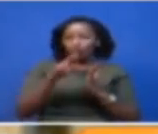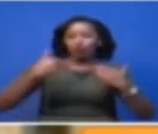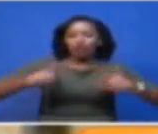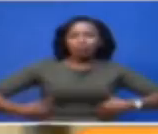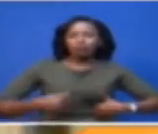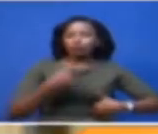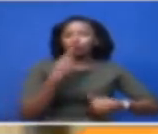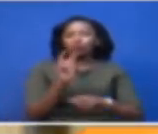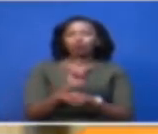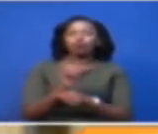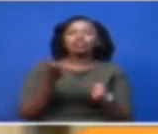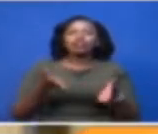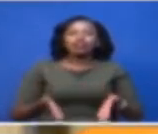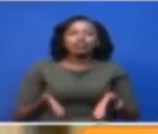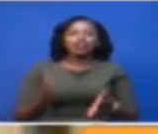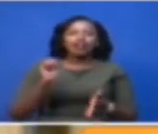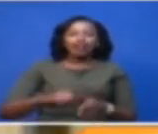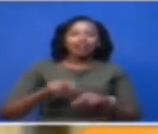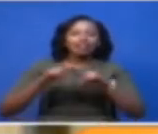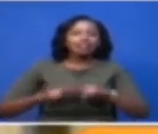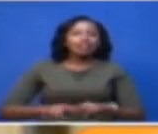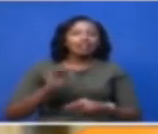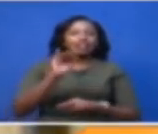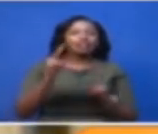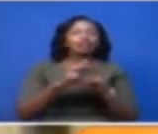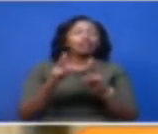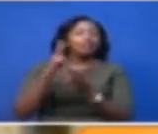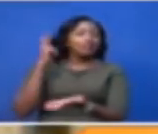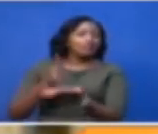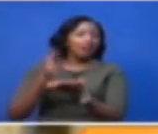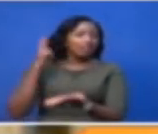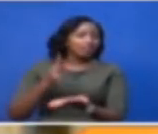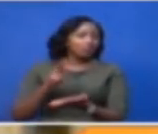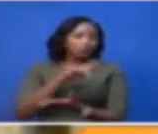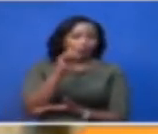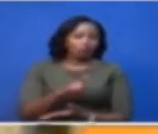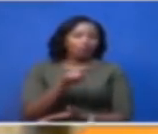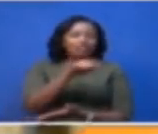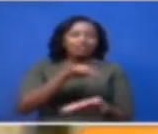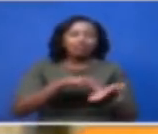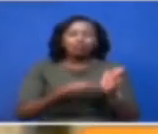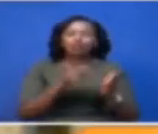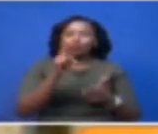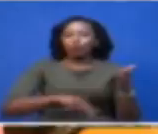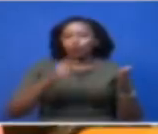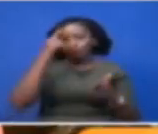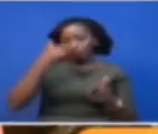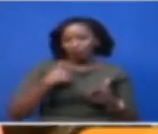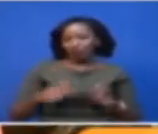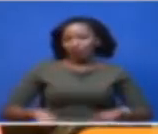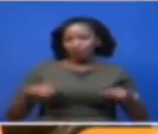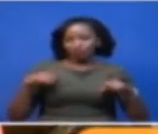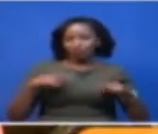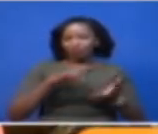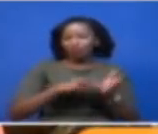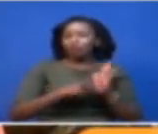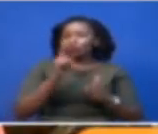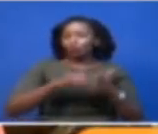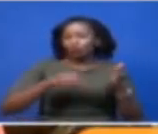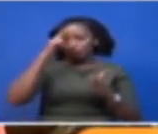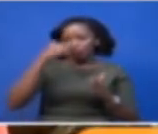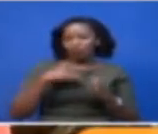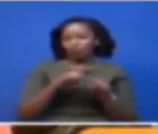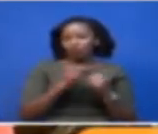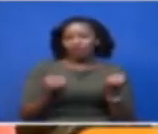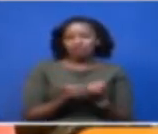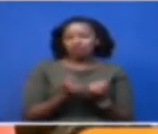watching this can sit there and ask a very valid question. So what does this mean for my life? What does this mean for my society? So where do you think we are in terms of,